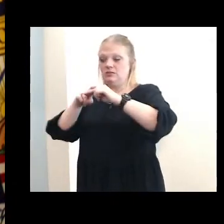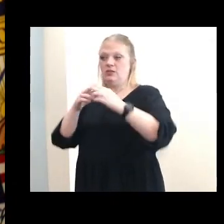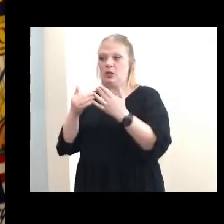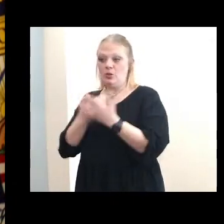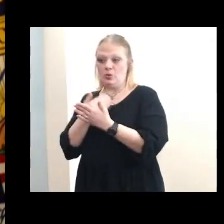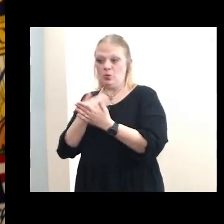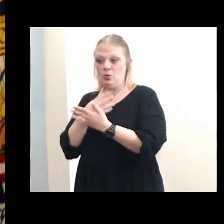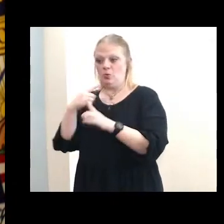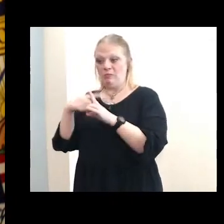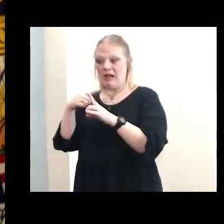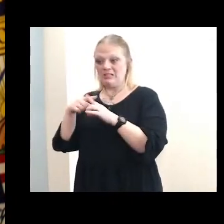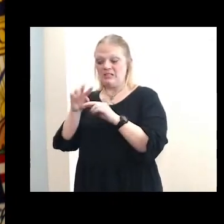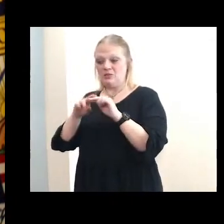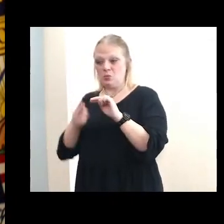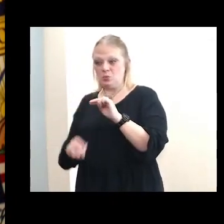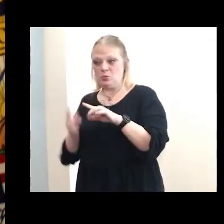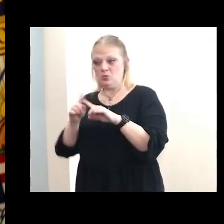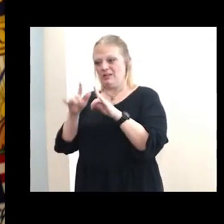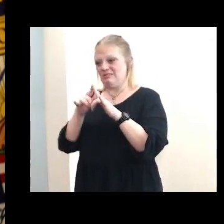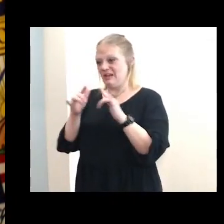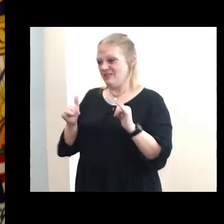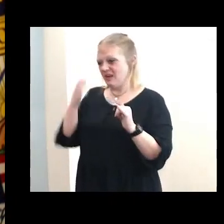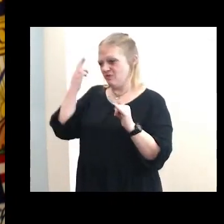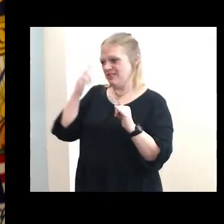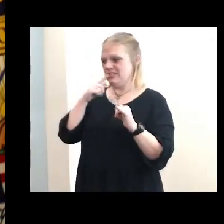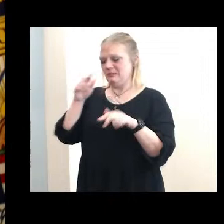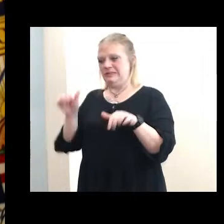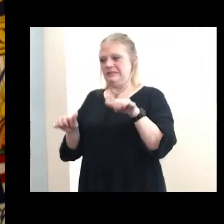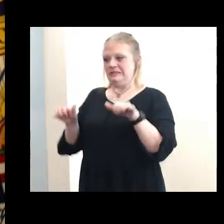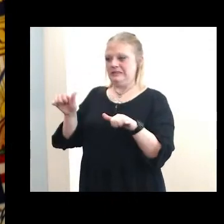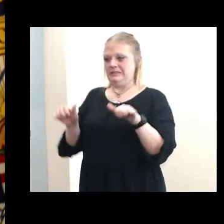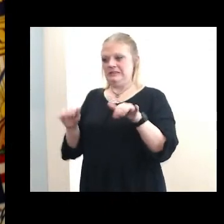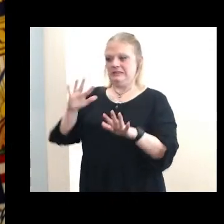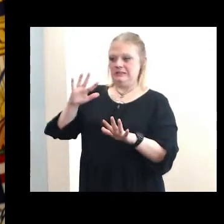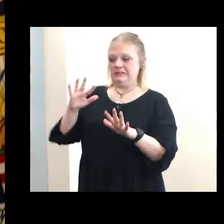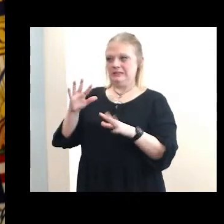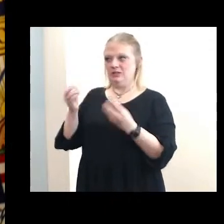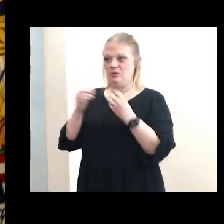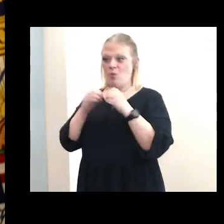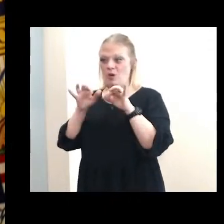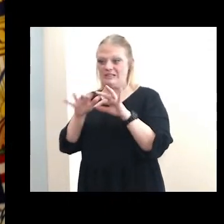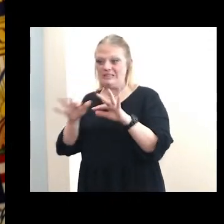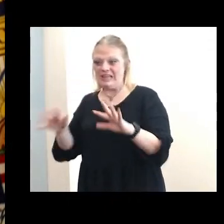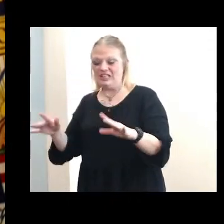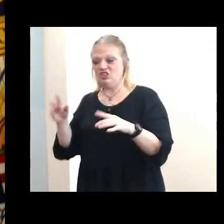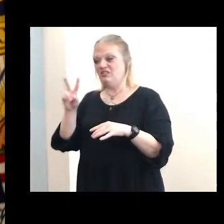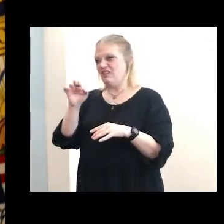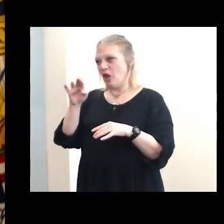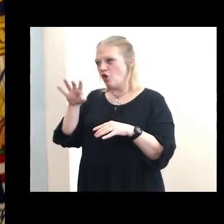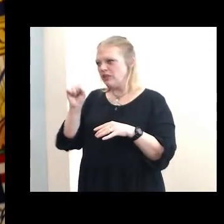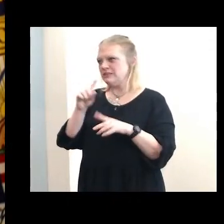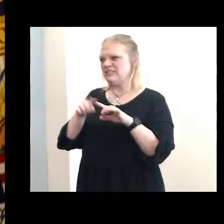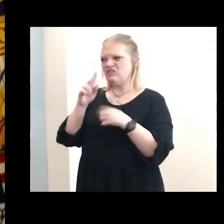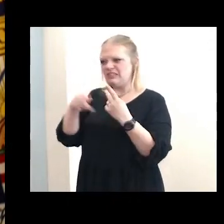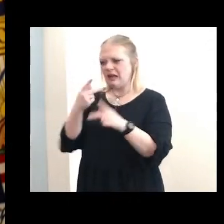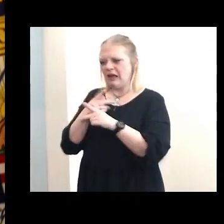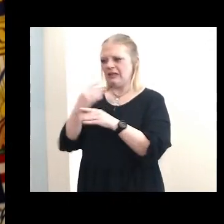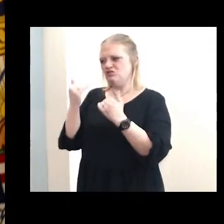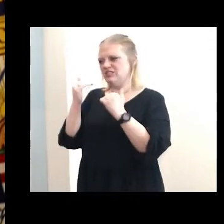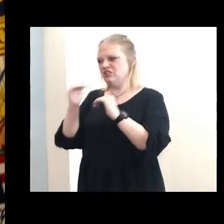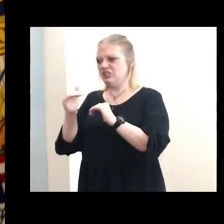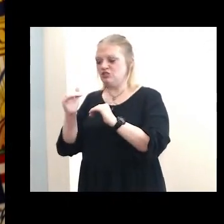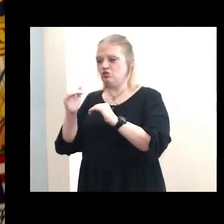cases falling, but at the same time, some reasons to be hesitant as well, with more contagious variants making their way as restrictions ease